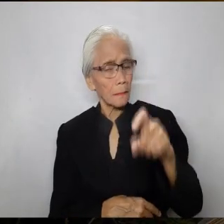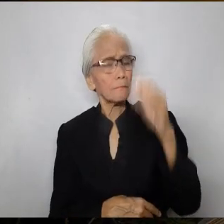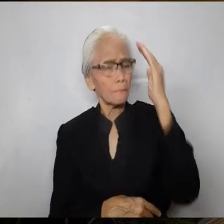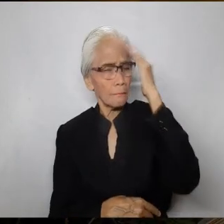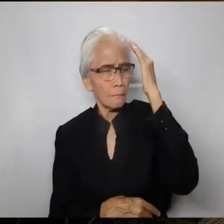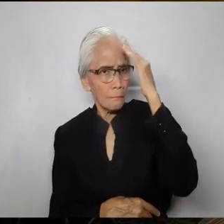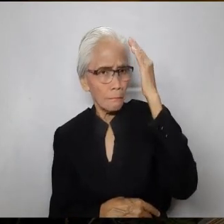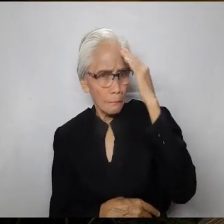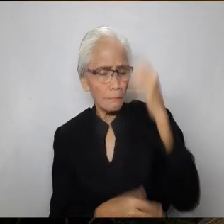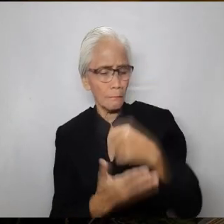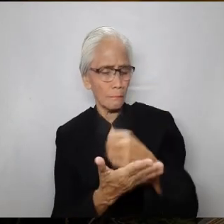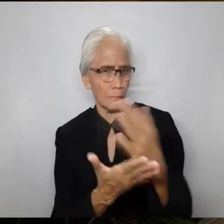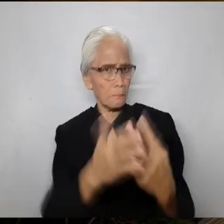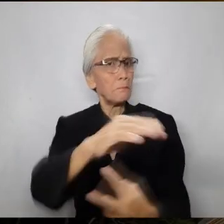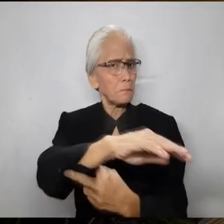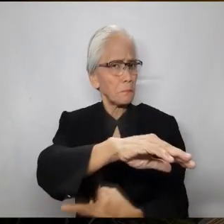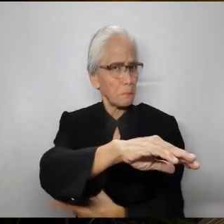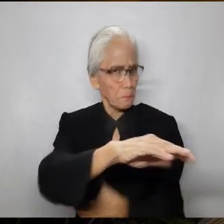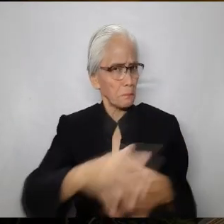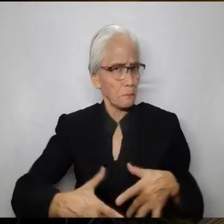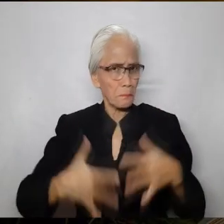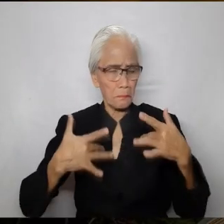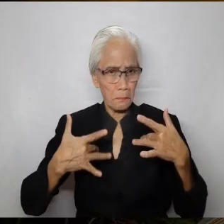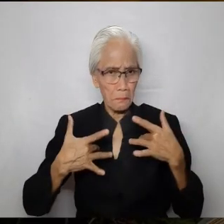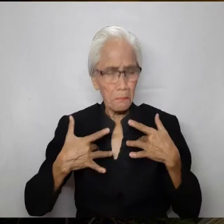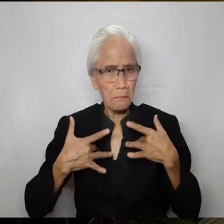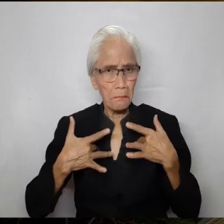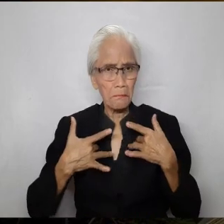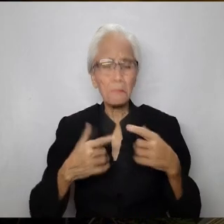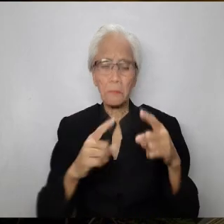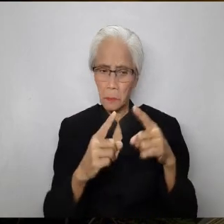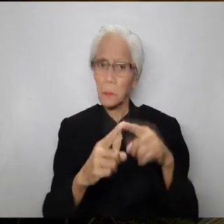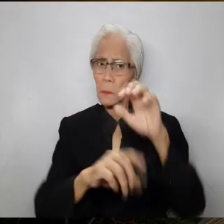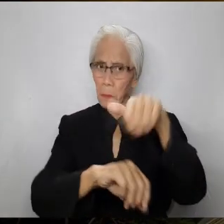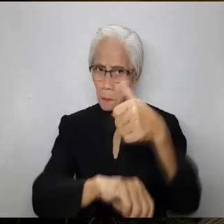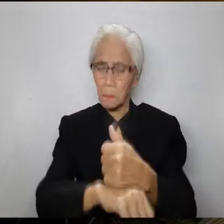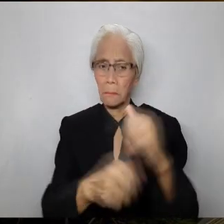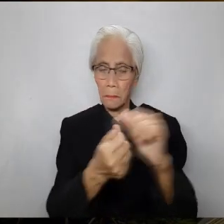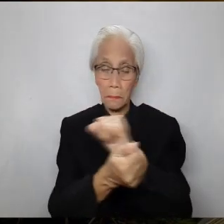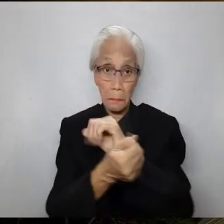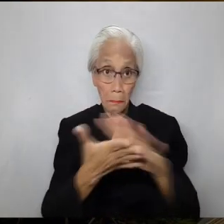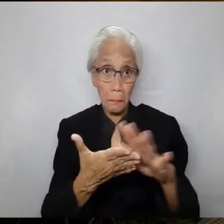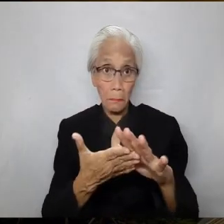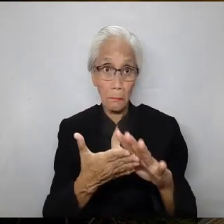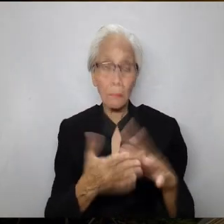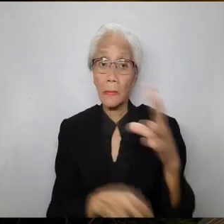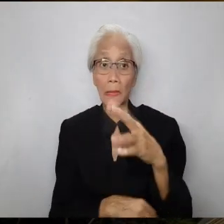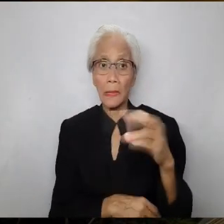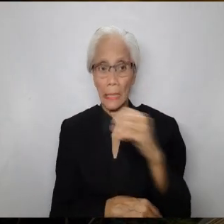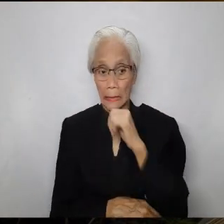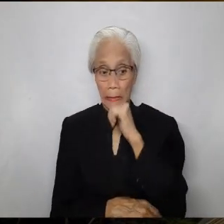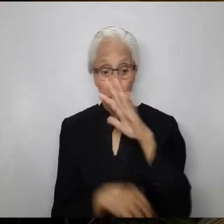ready to burn some bridges whose very existence only allure us to